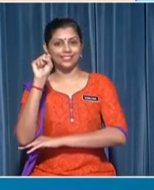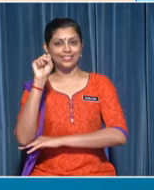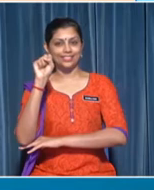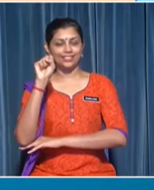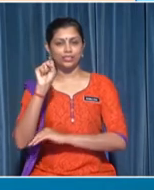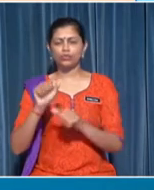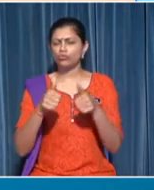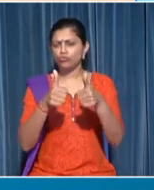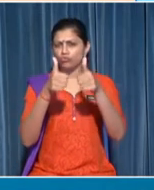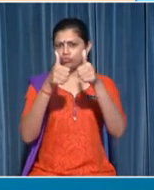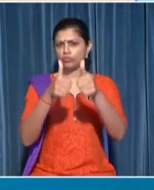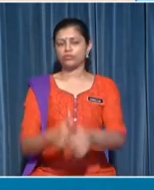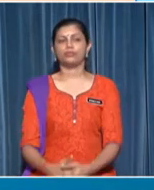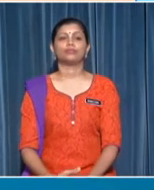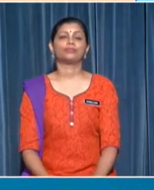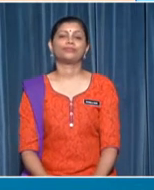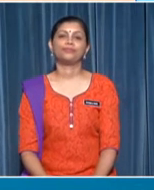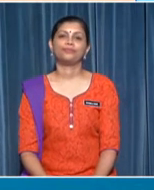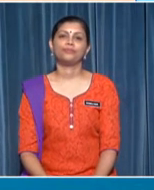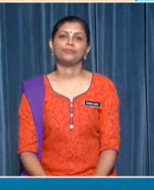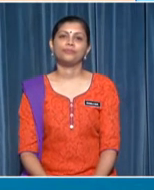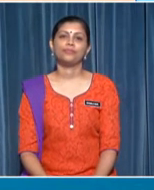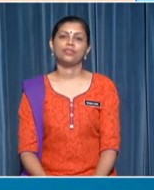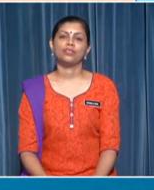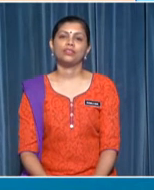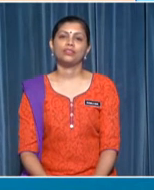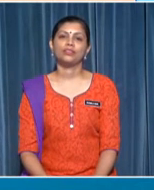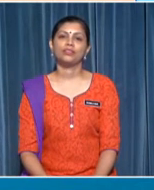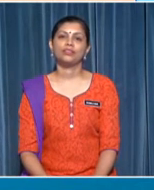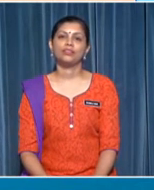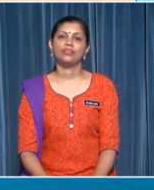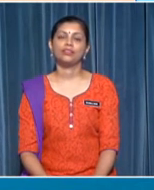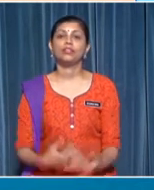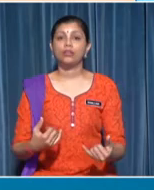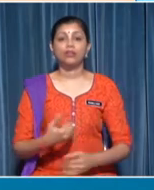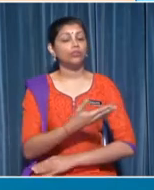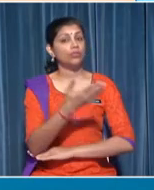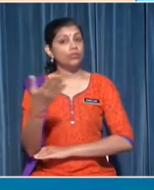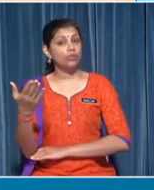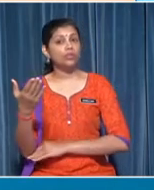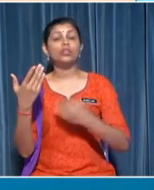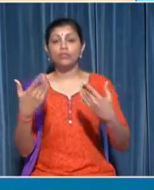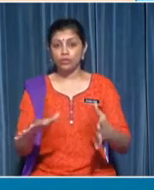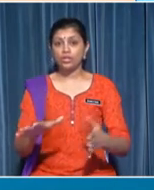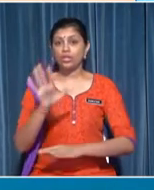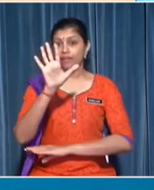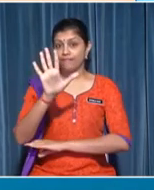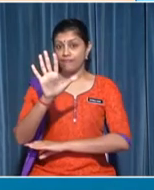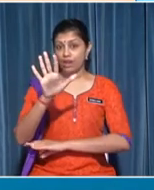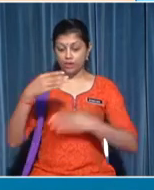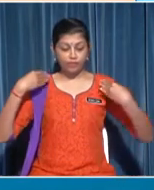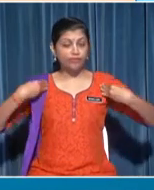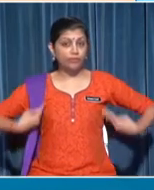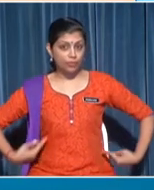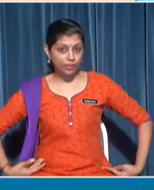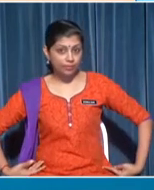Great job, everyone. Now that all of you have learned the five body parts in which our